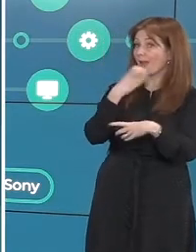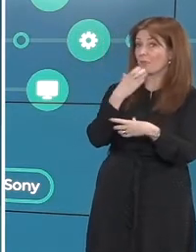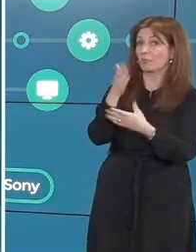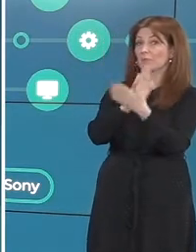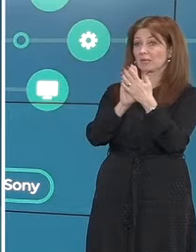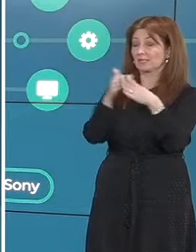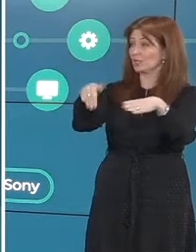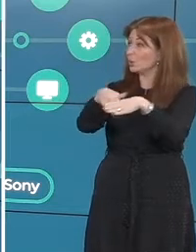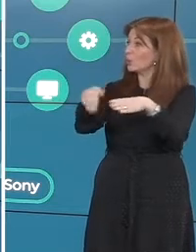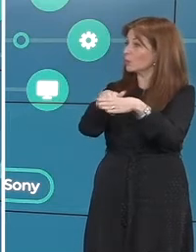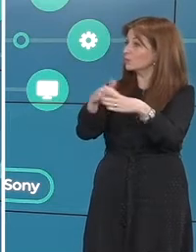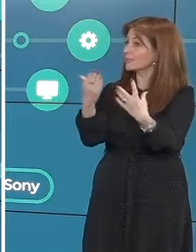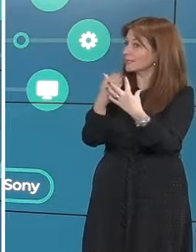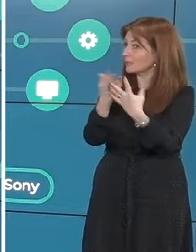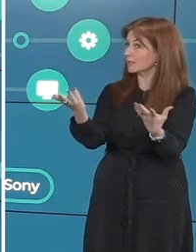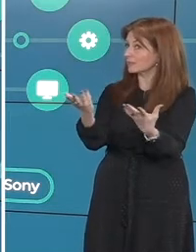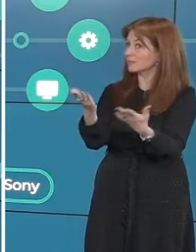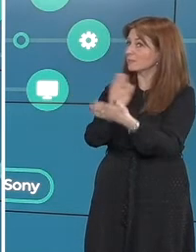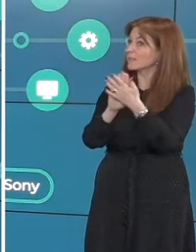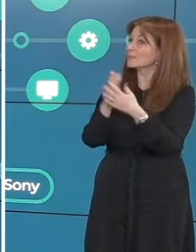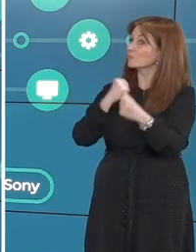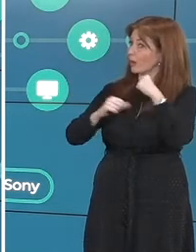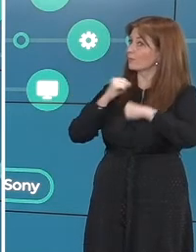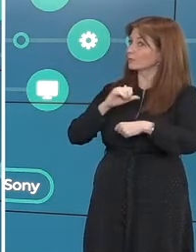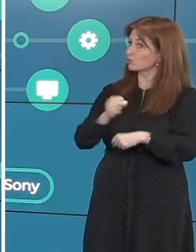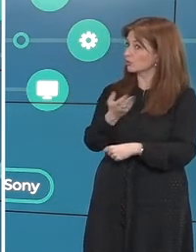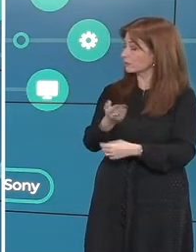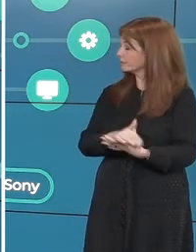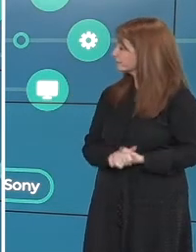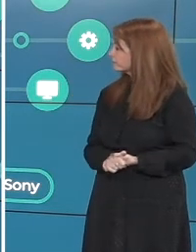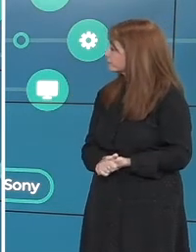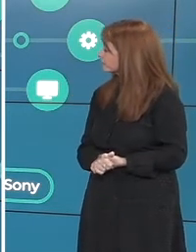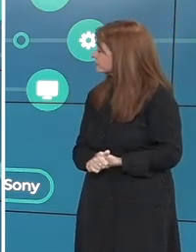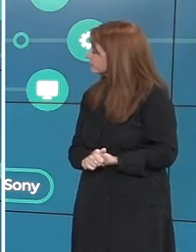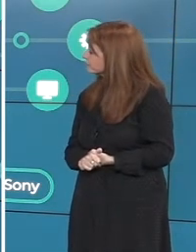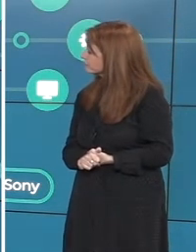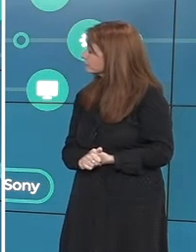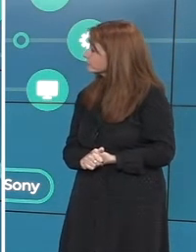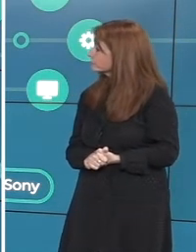of that. That's nice. No. Yes.